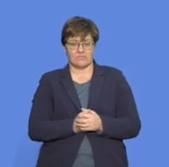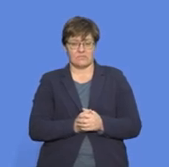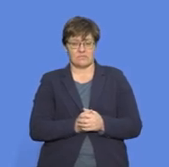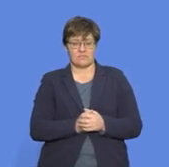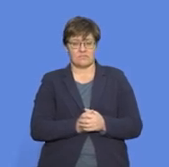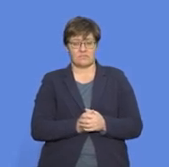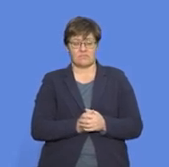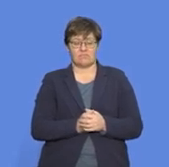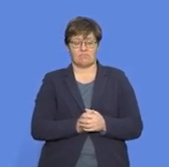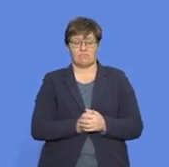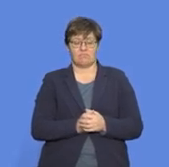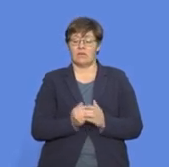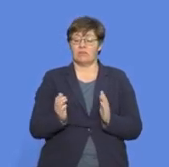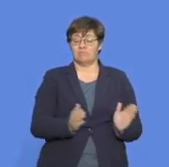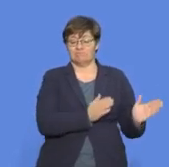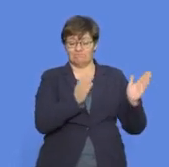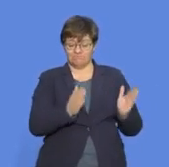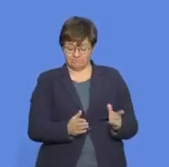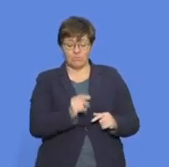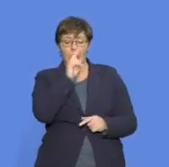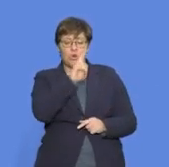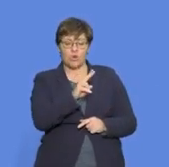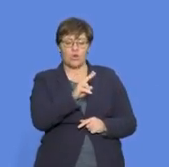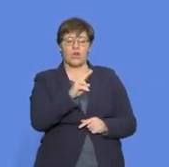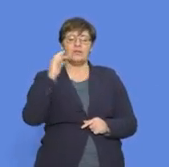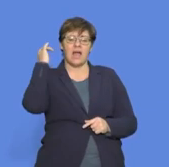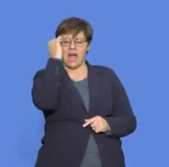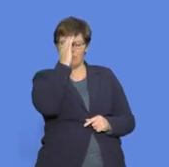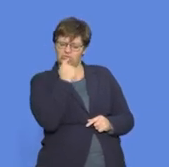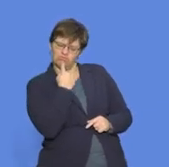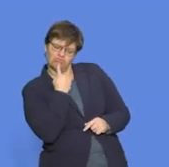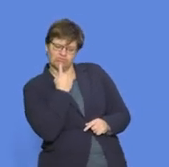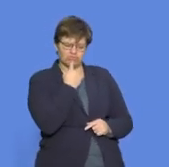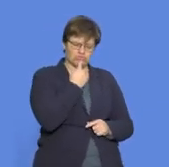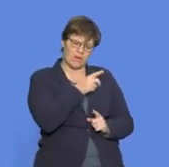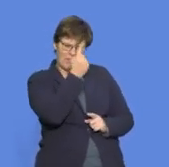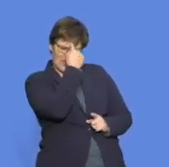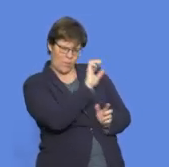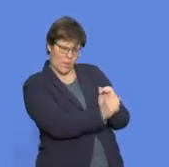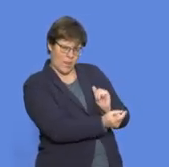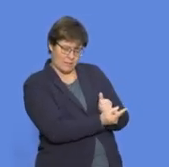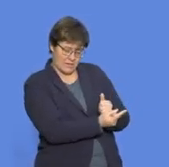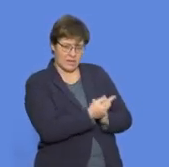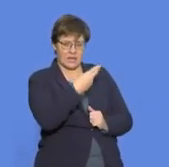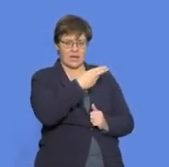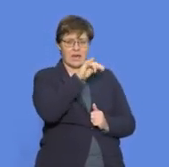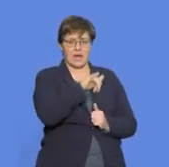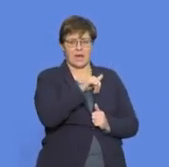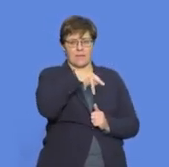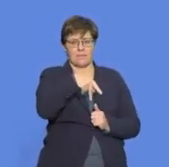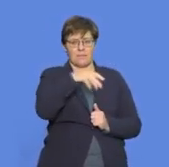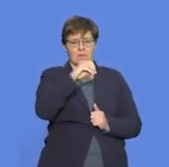All right, now we're going to have a look at the concept of a hypothesis. And we're going to see